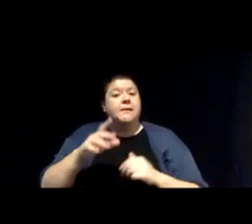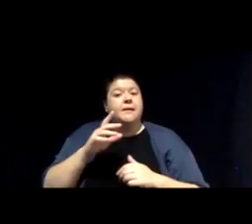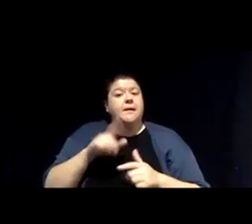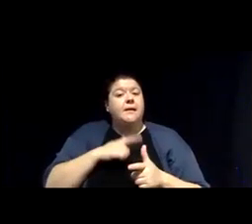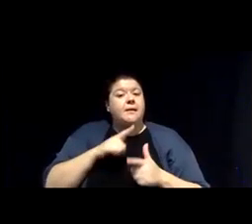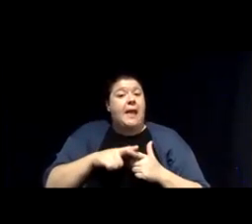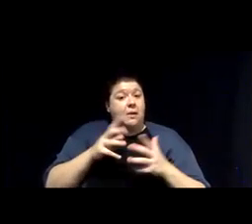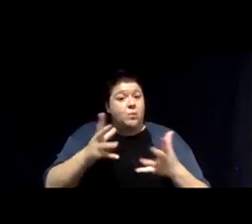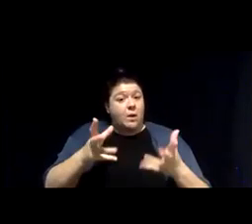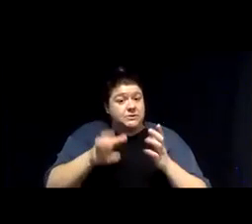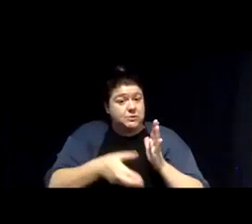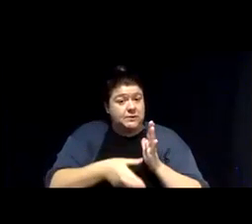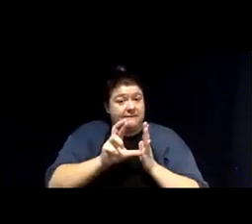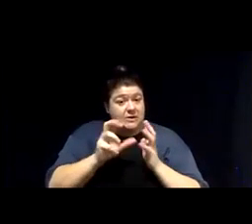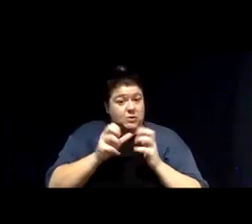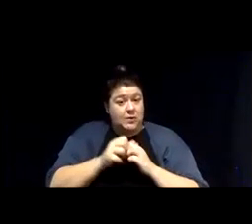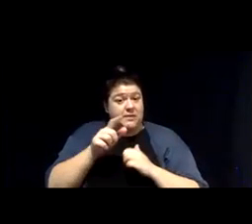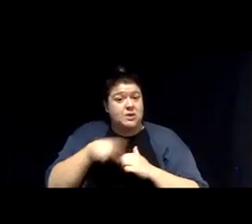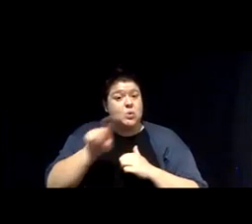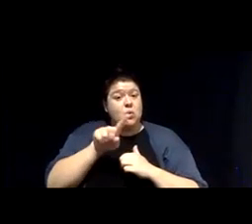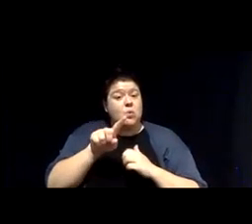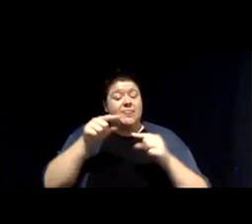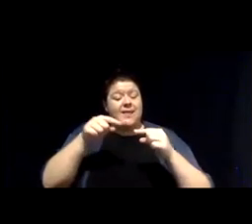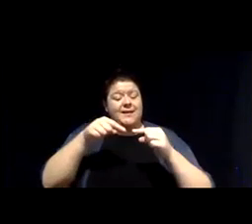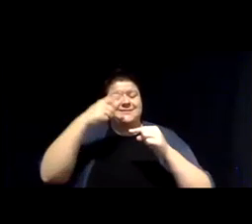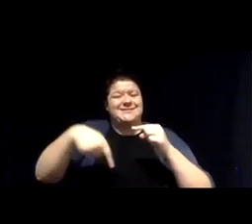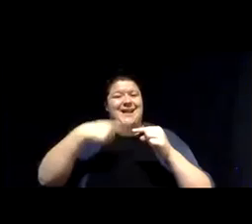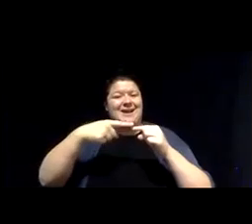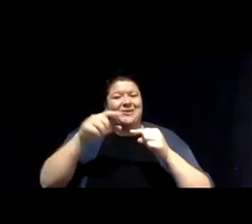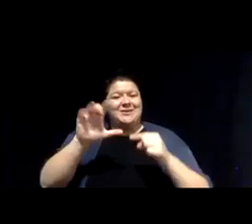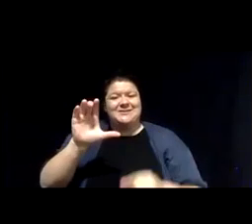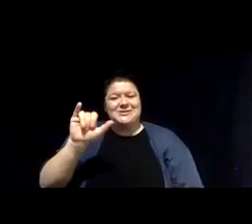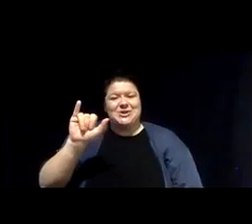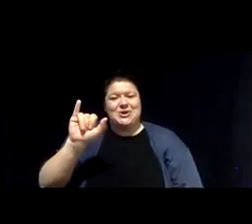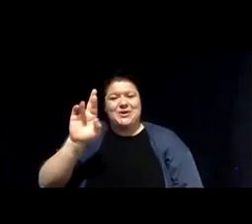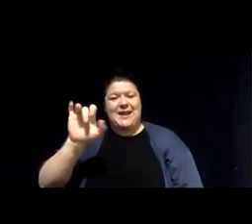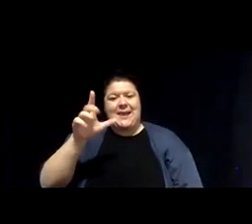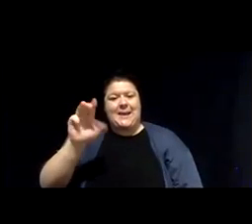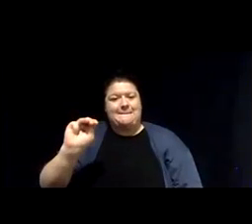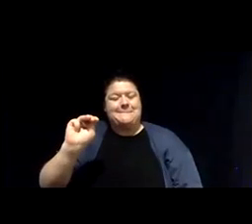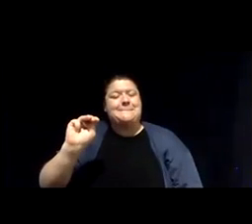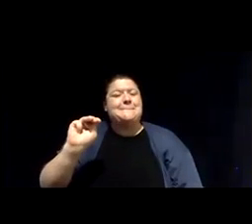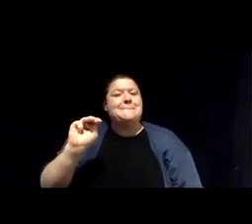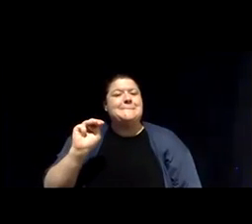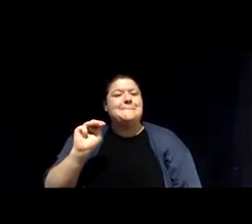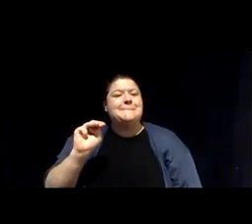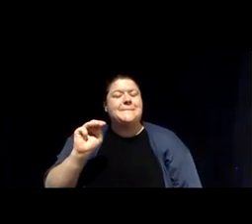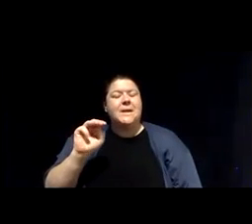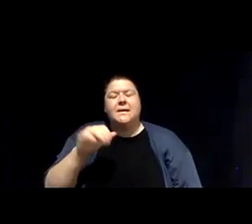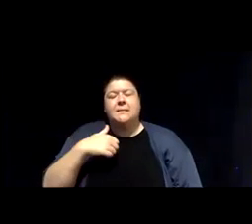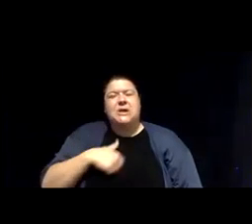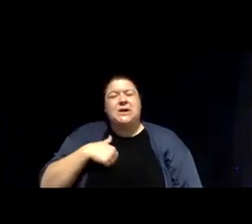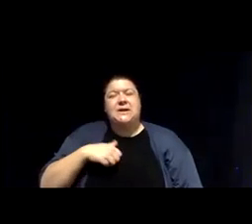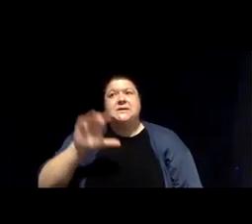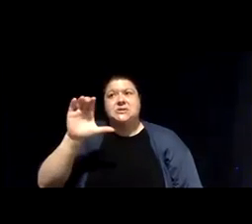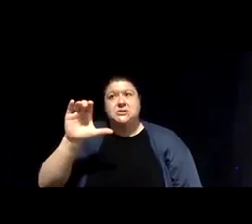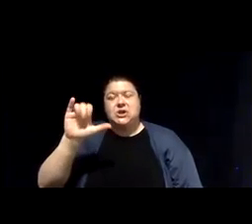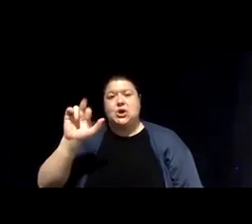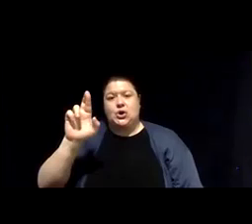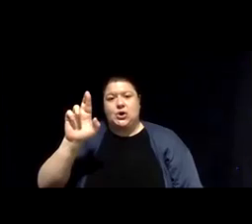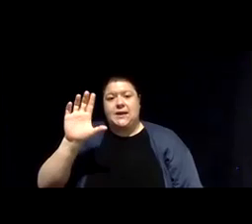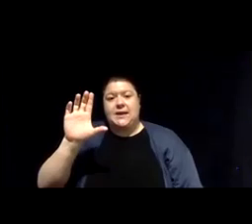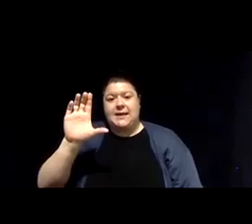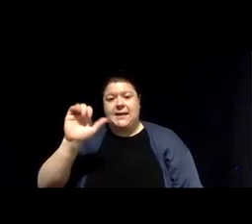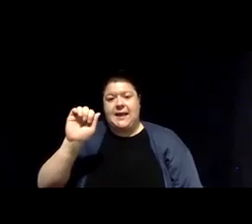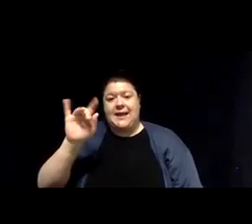what the circadian cycle was, just so that you could get an illustration of what we're talking about when we say that